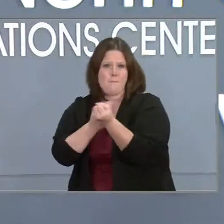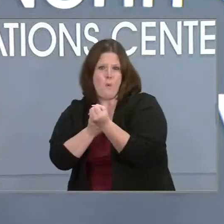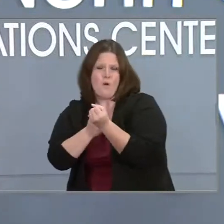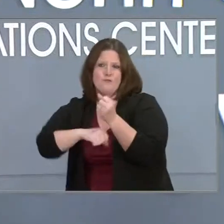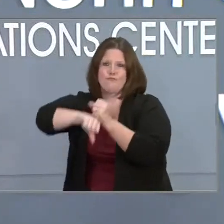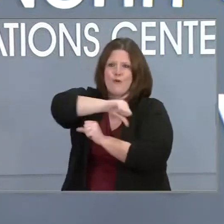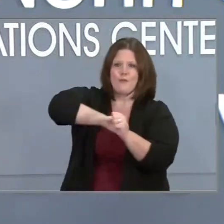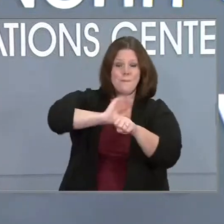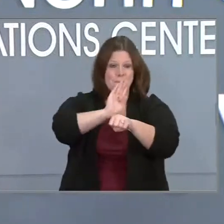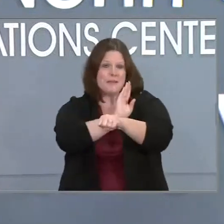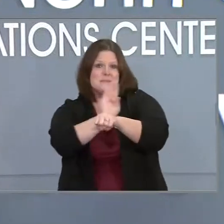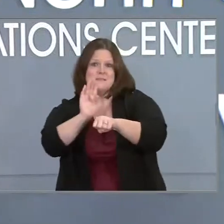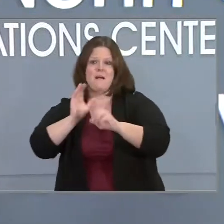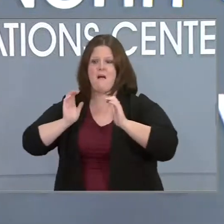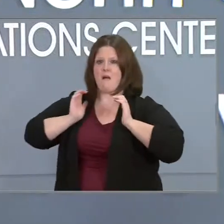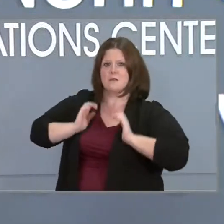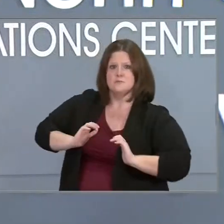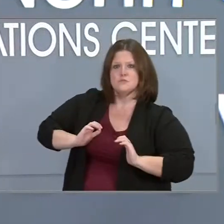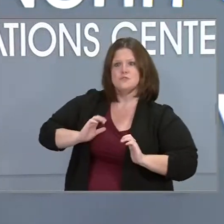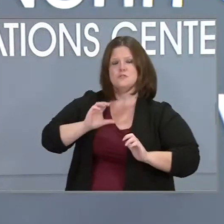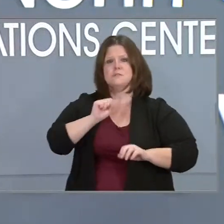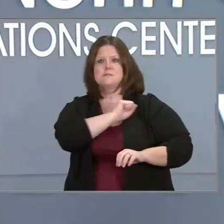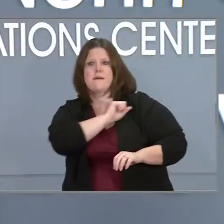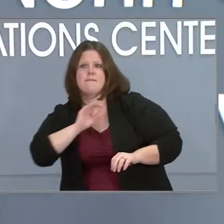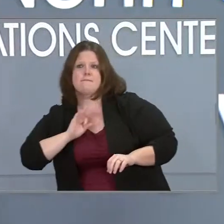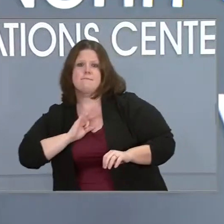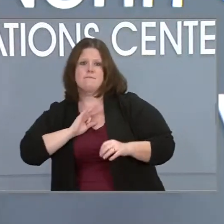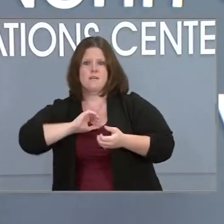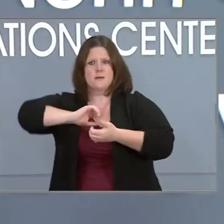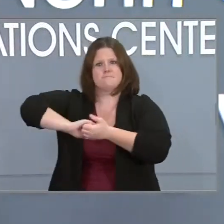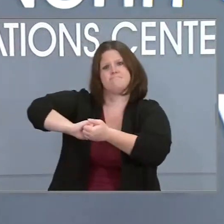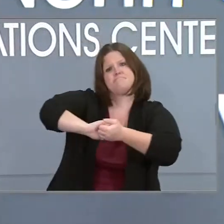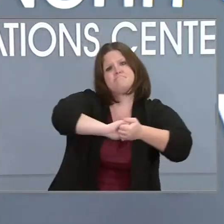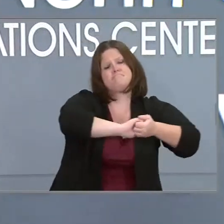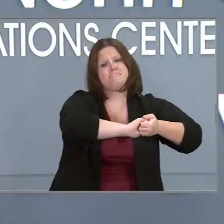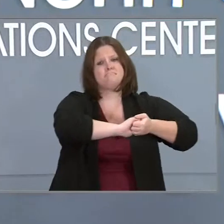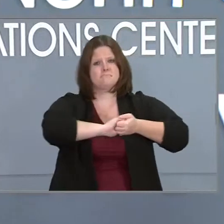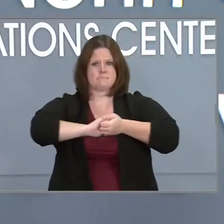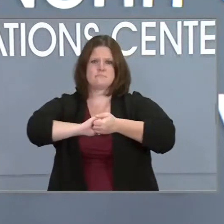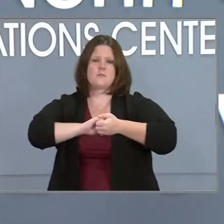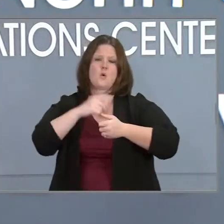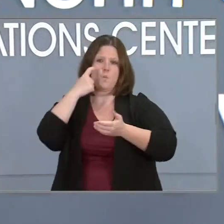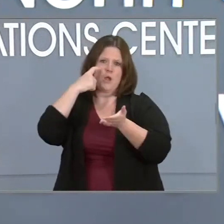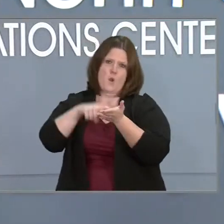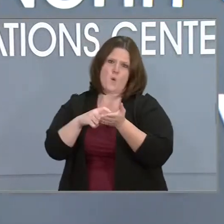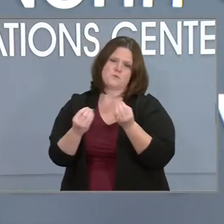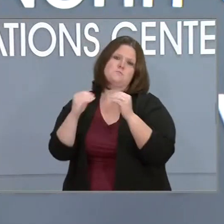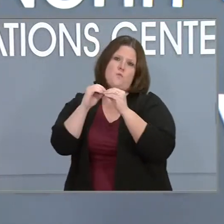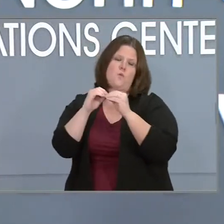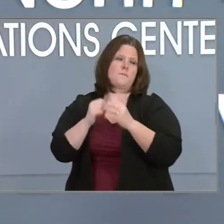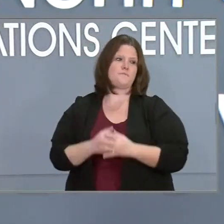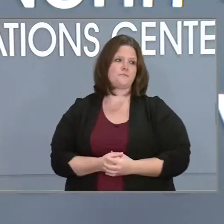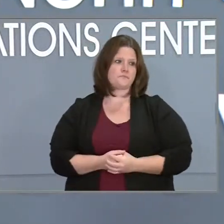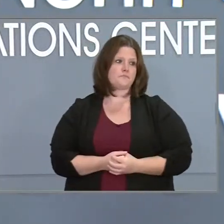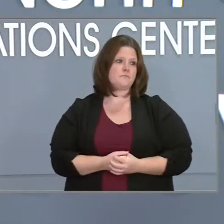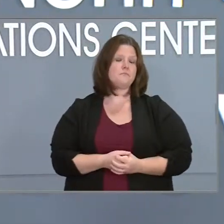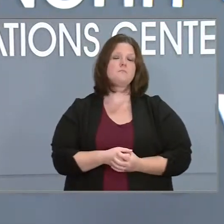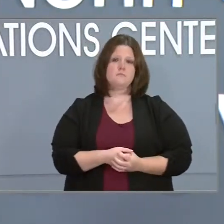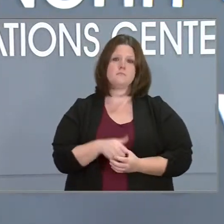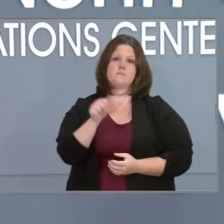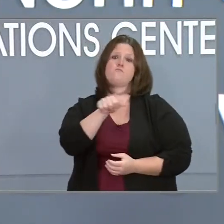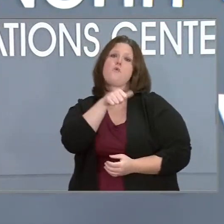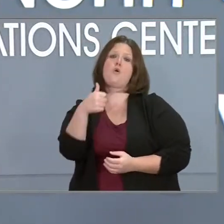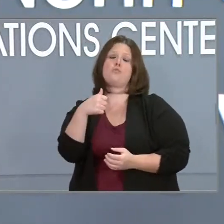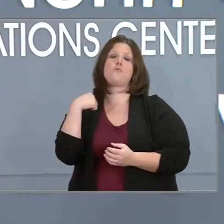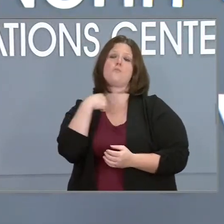and others, to step up, and we're seeing more and more people to do that. One of the things that we learned about vaccinations was the low